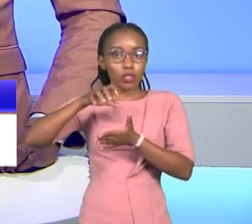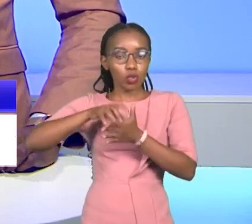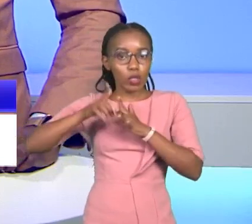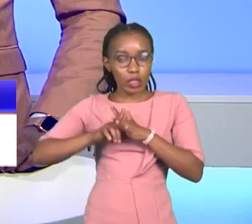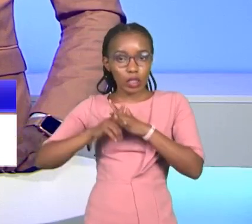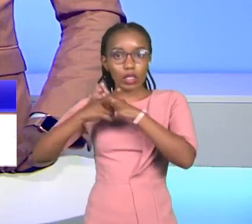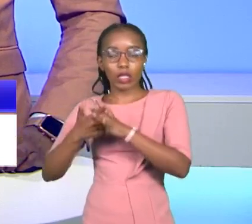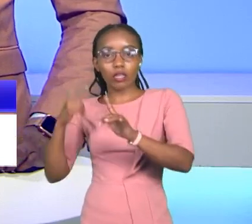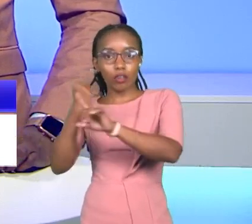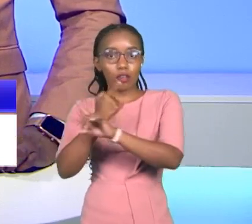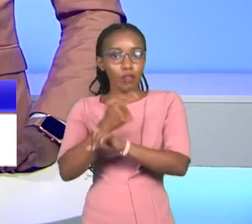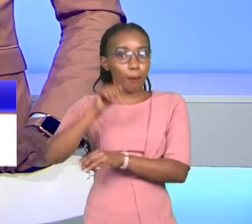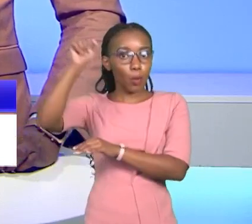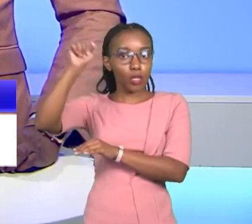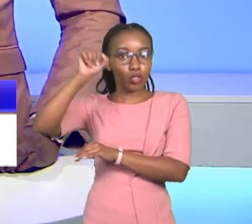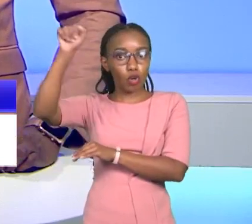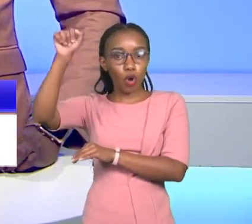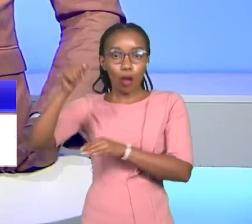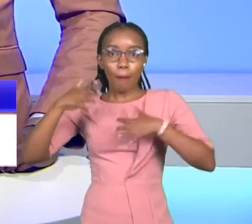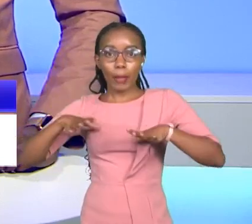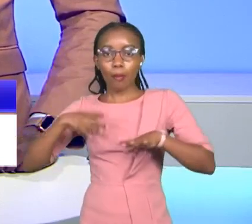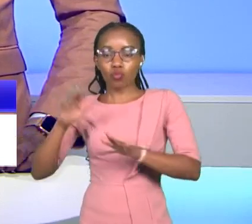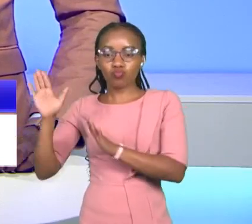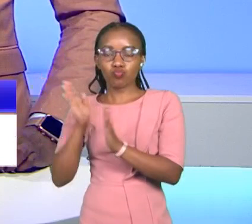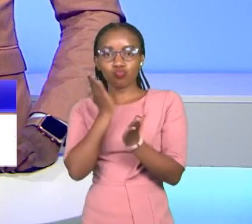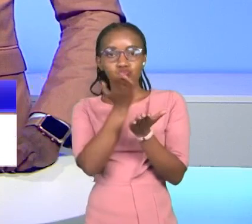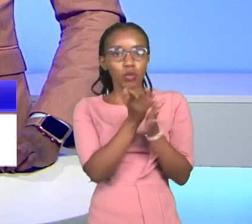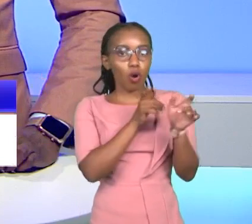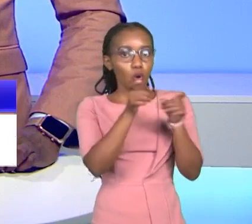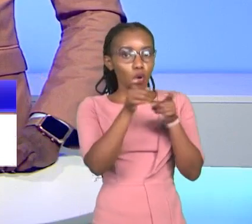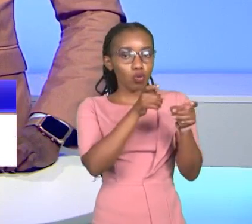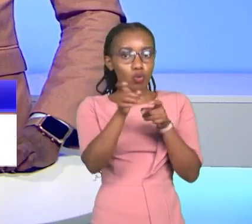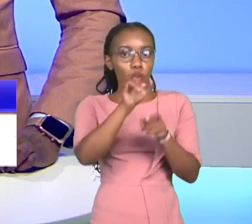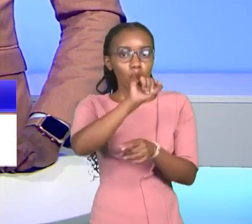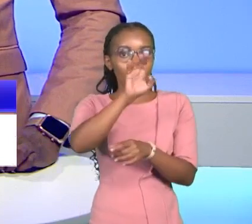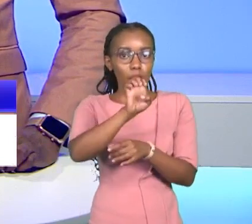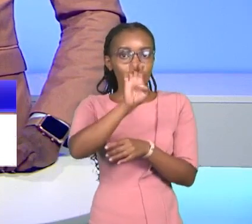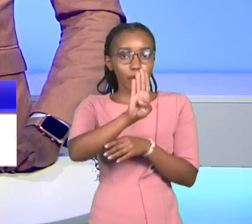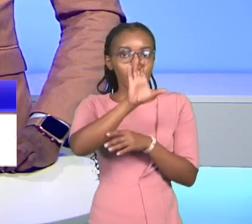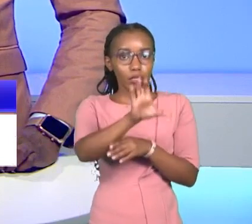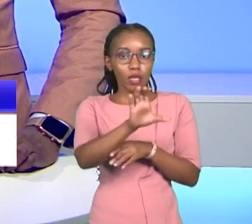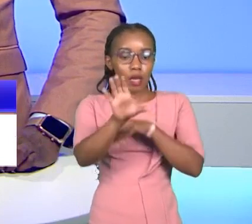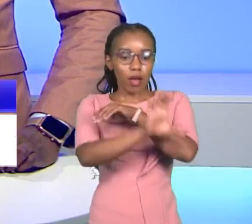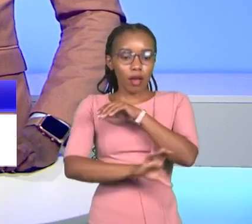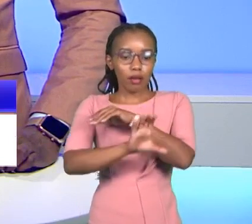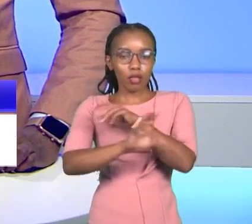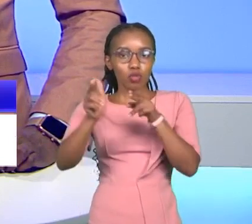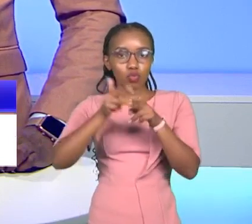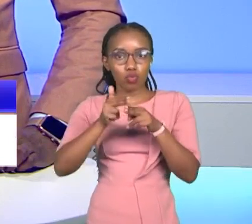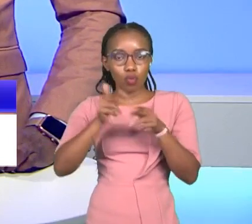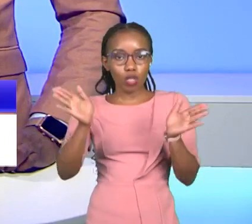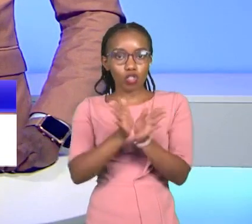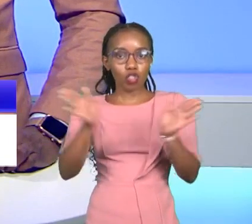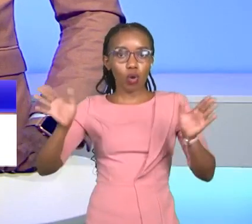by different political players who will be seeking to have control on the commission as the country nears the 2022 general